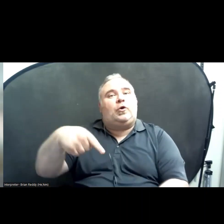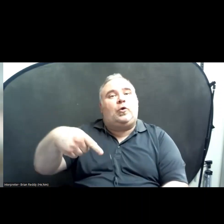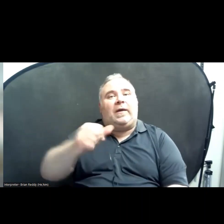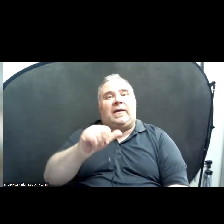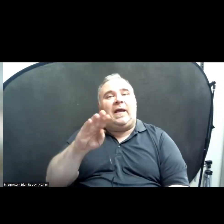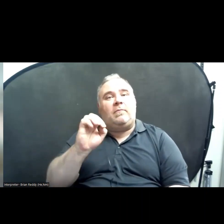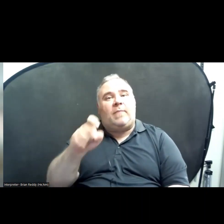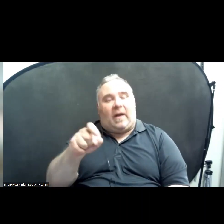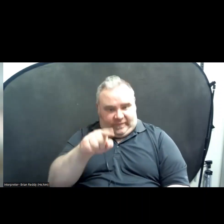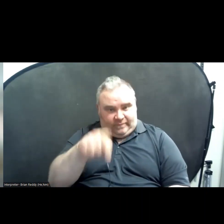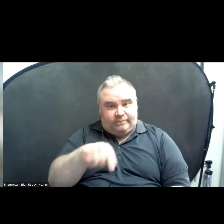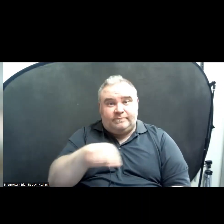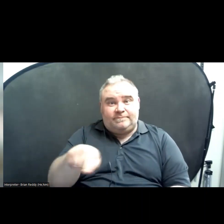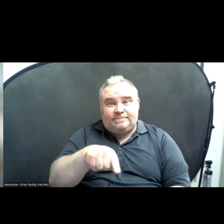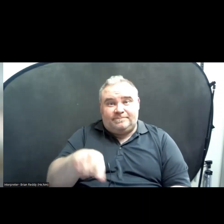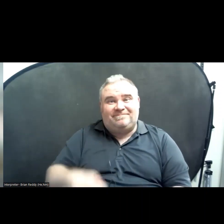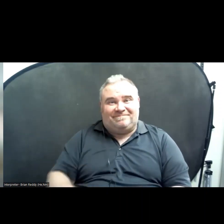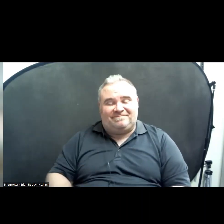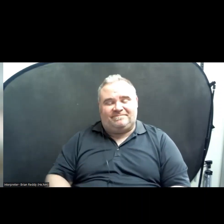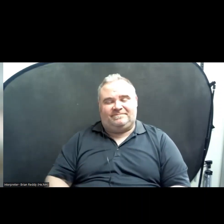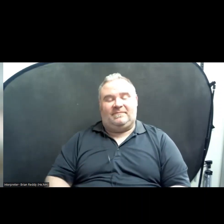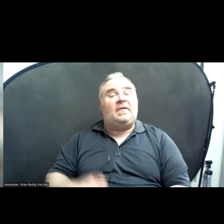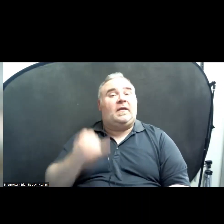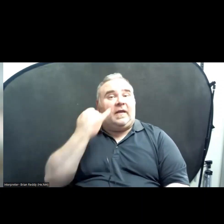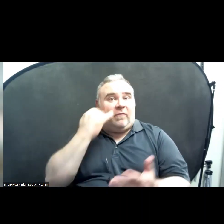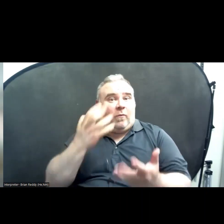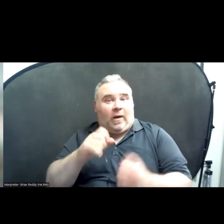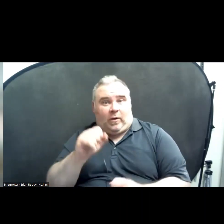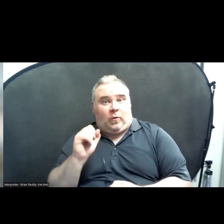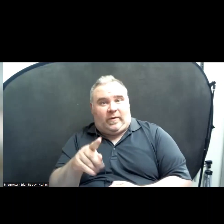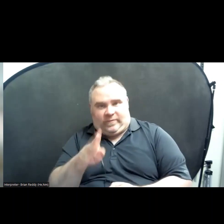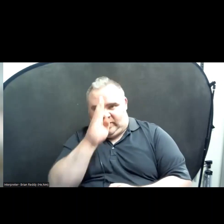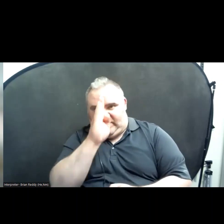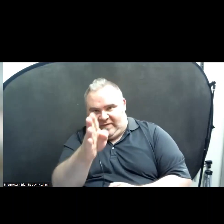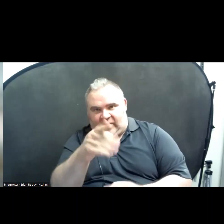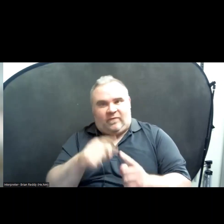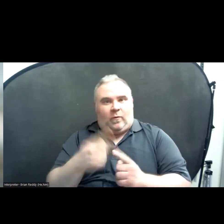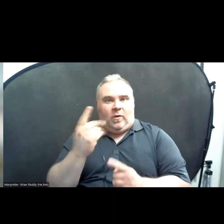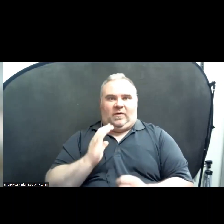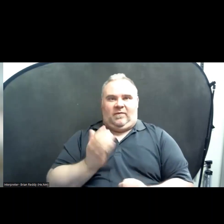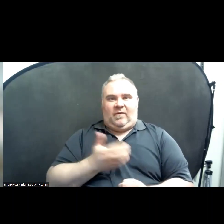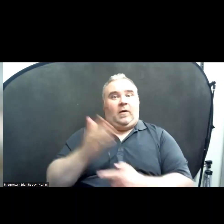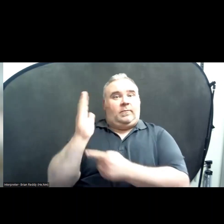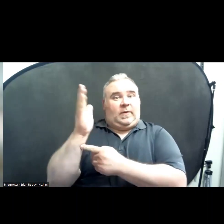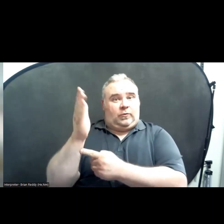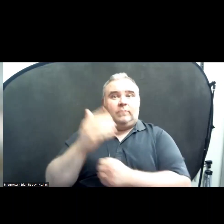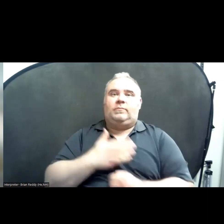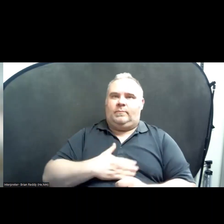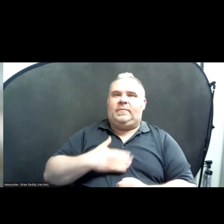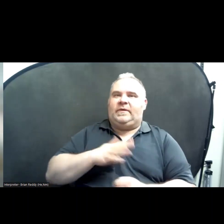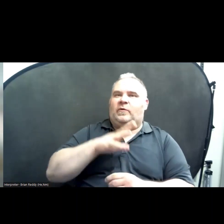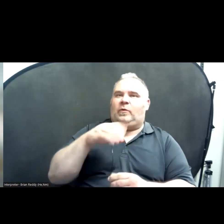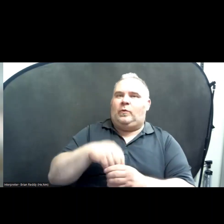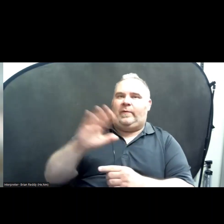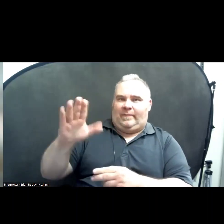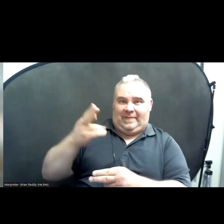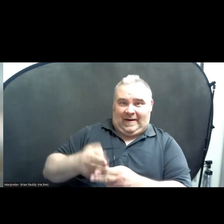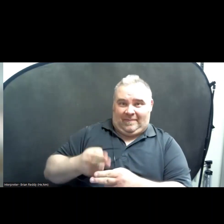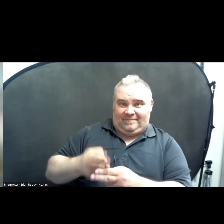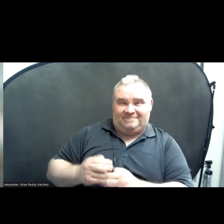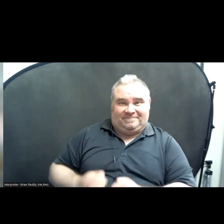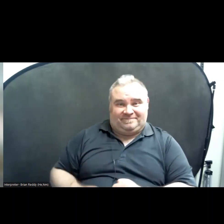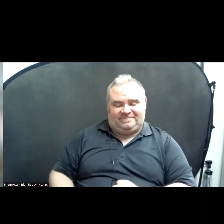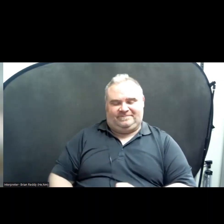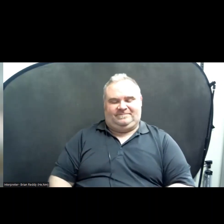located at the bottom of your screen. If you would like a question directed specifically to one of our speakers, please include the speaker's name in the